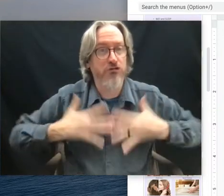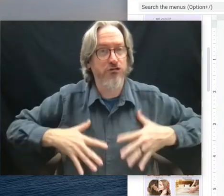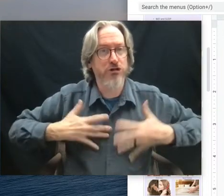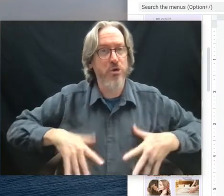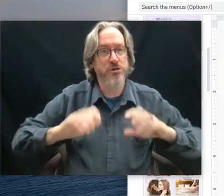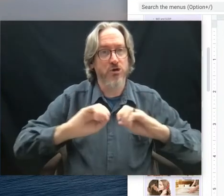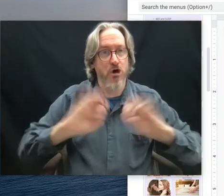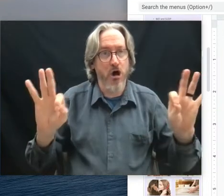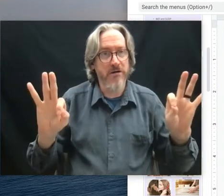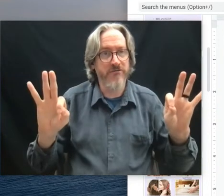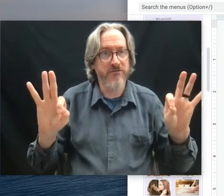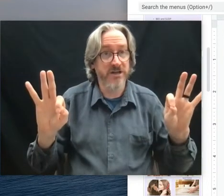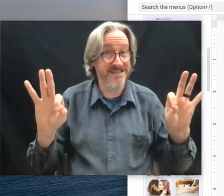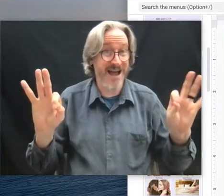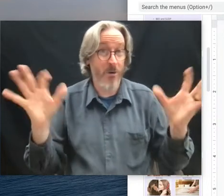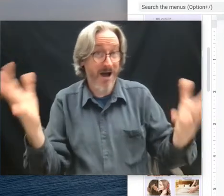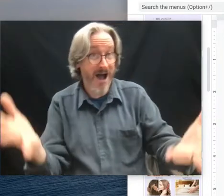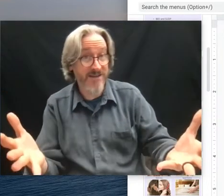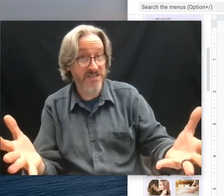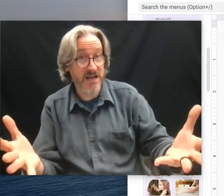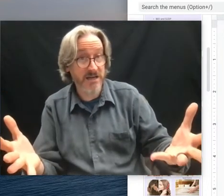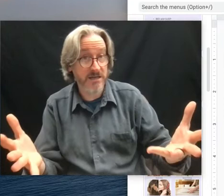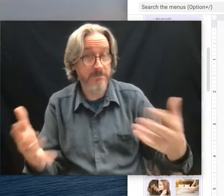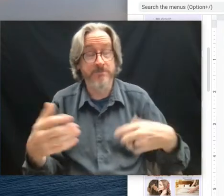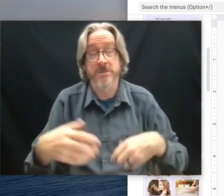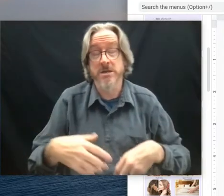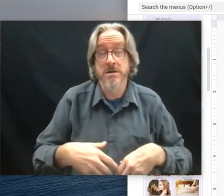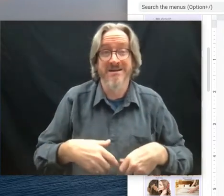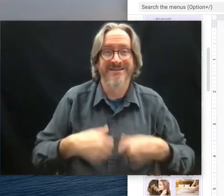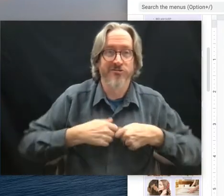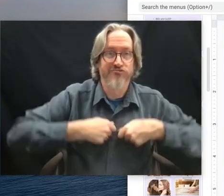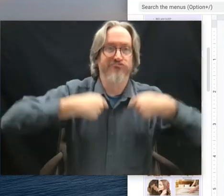That's how close off is how I've signed it.